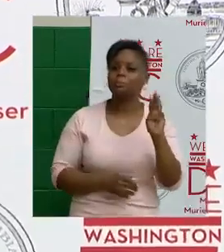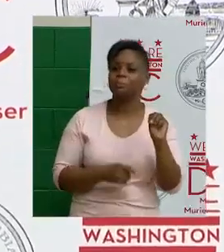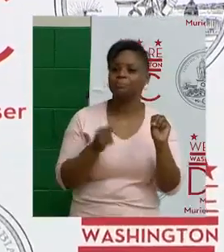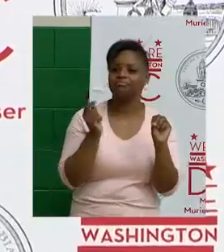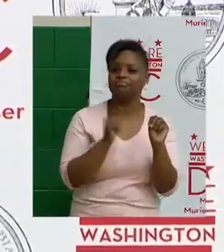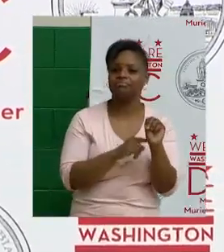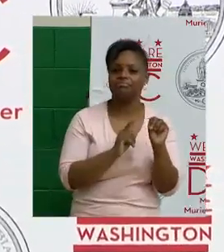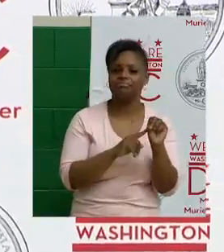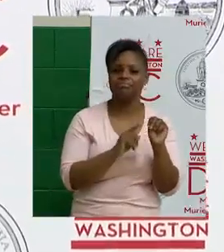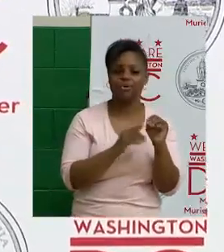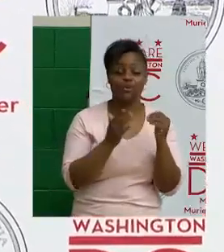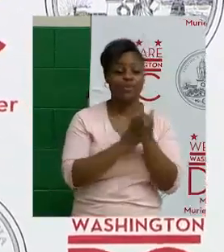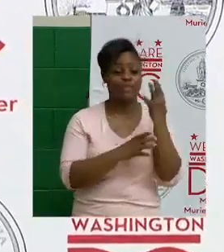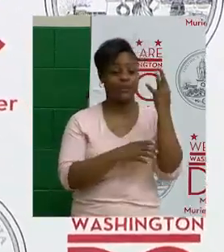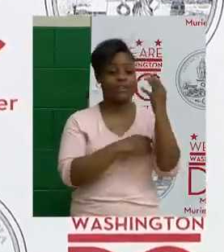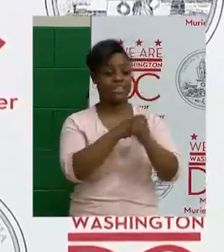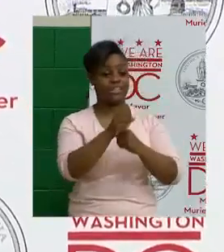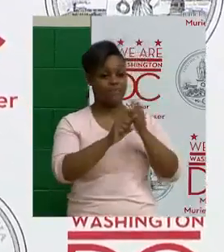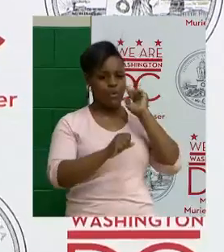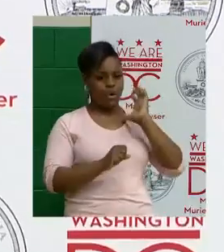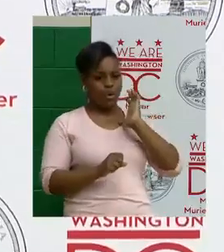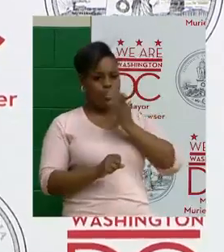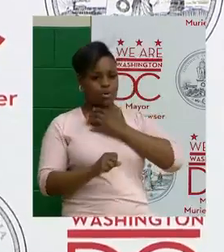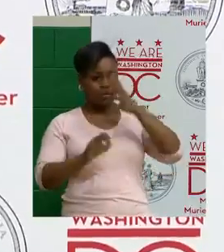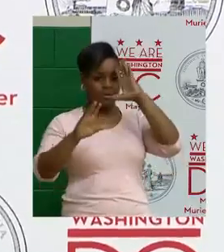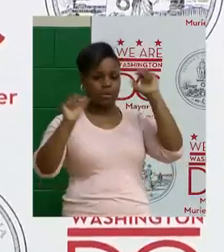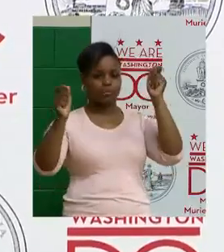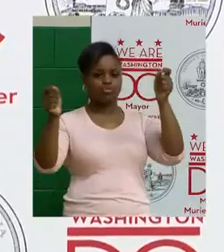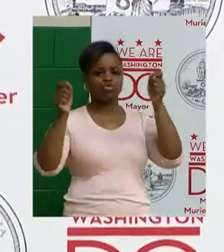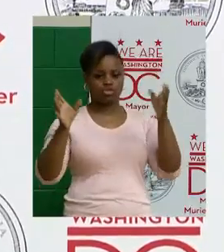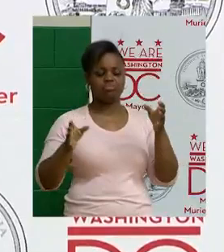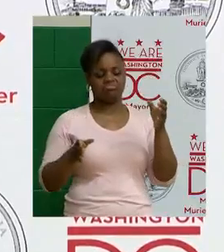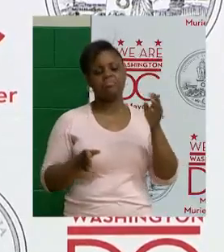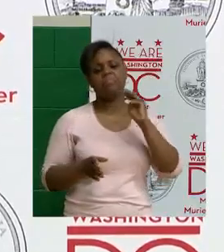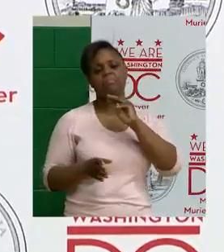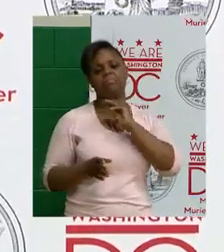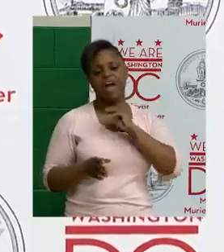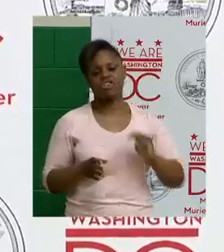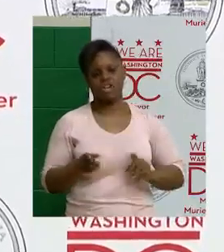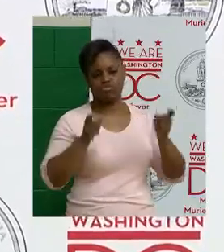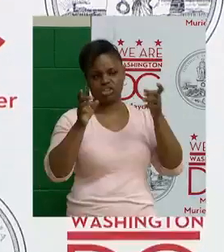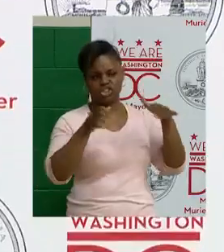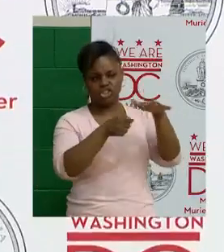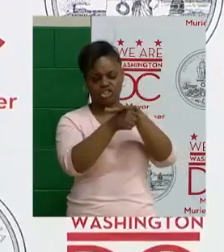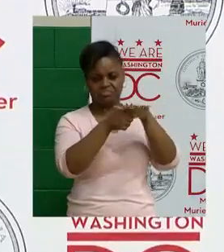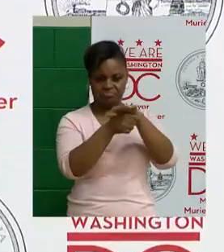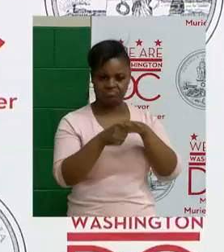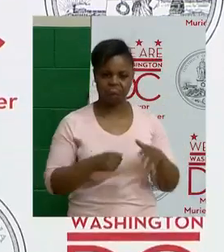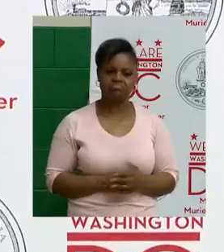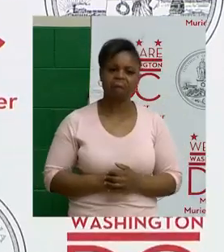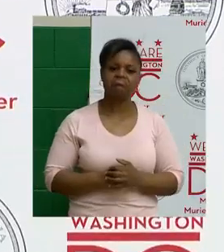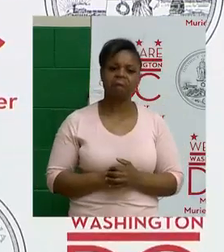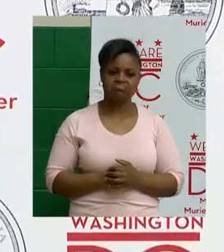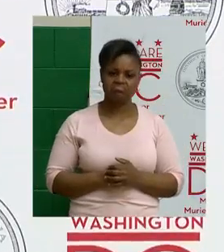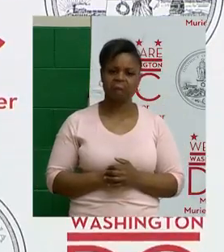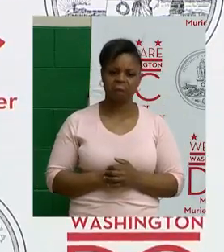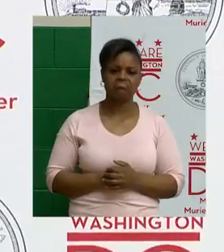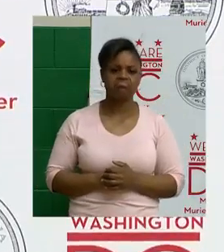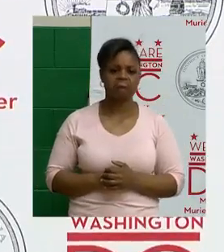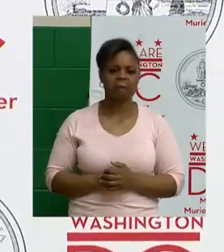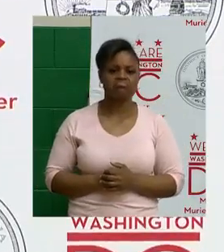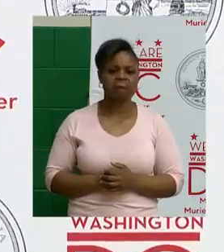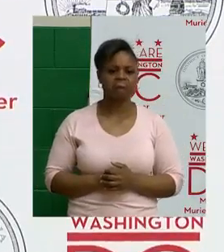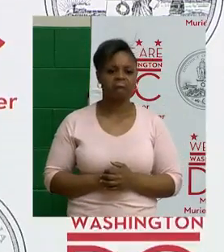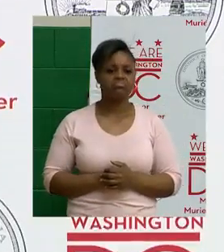our administration. We're working, many of the council members have, seven in fact, have started a fresh 4 year term as